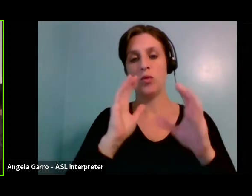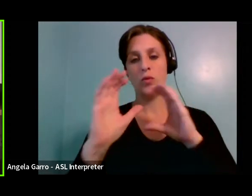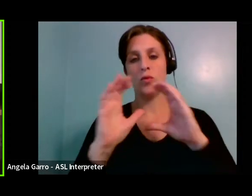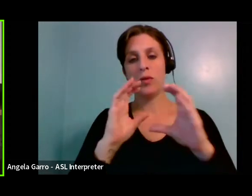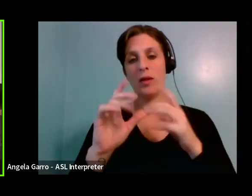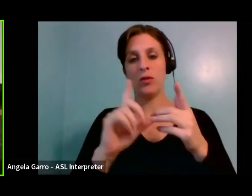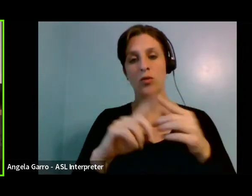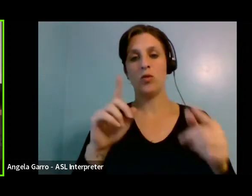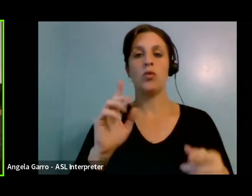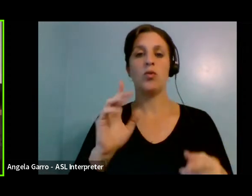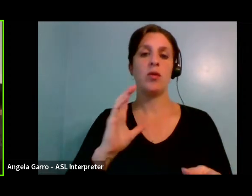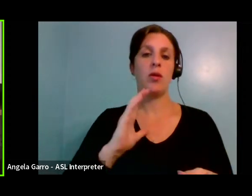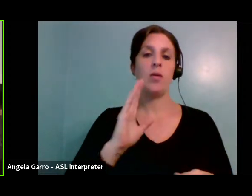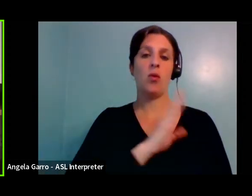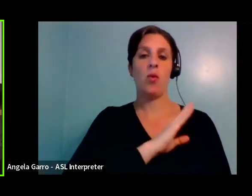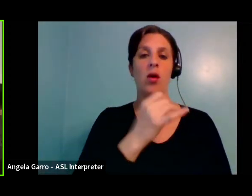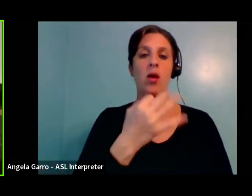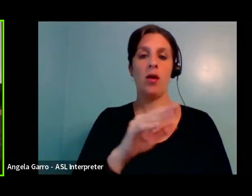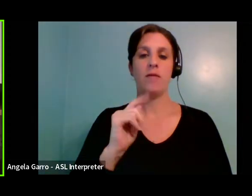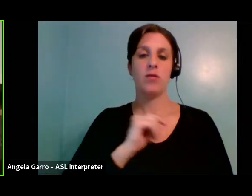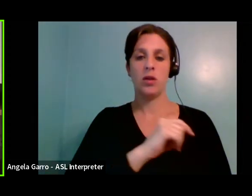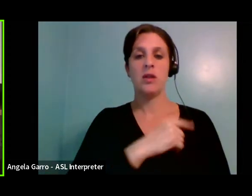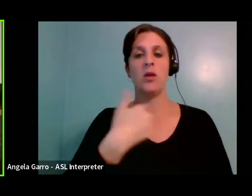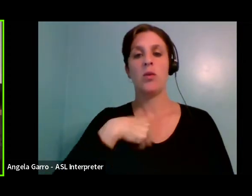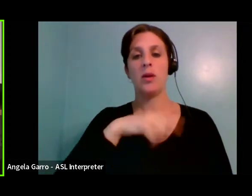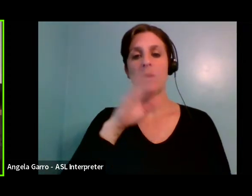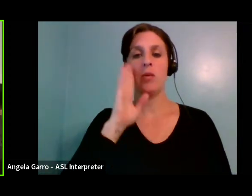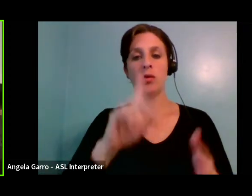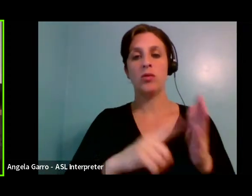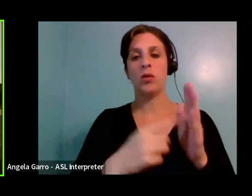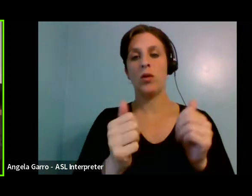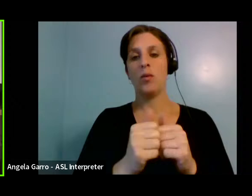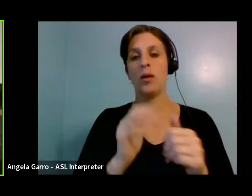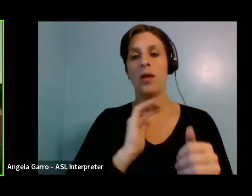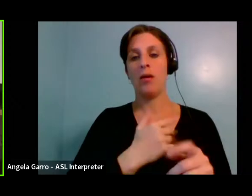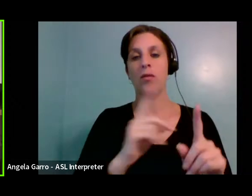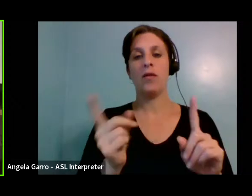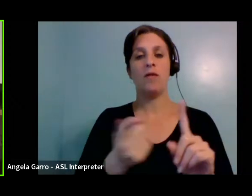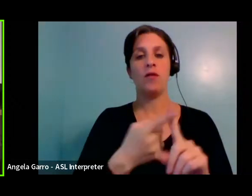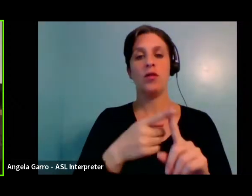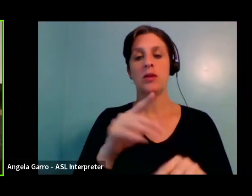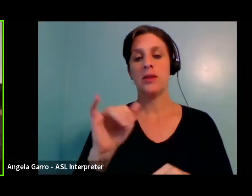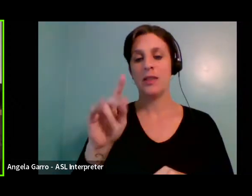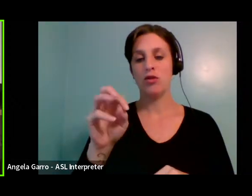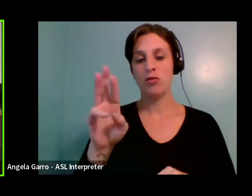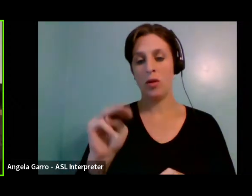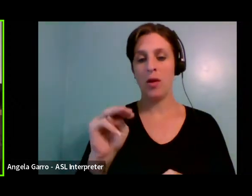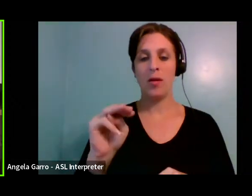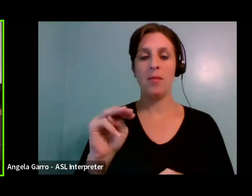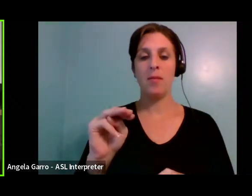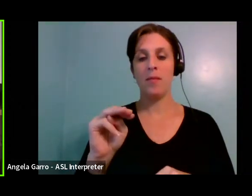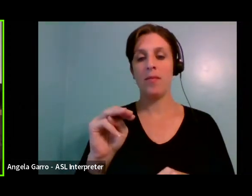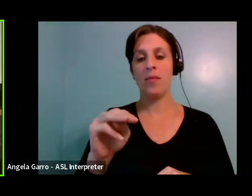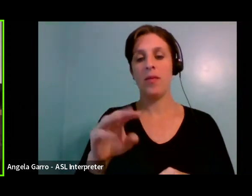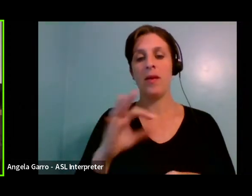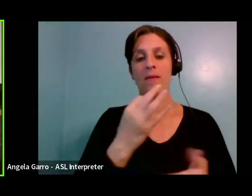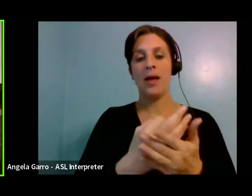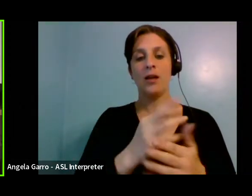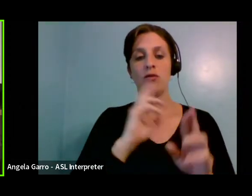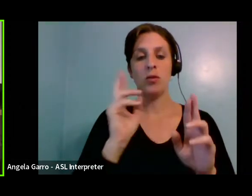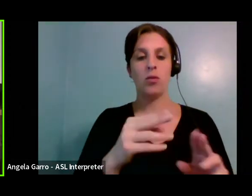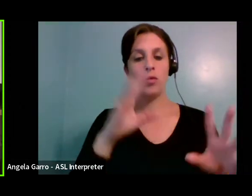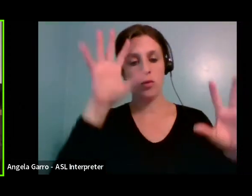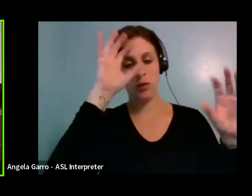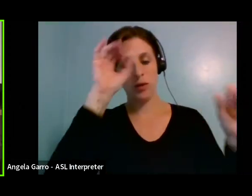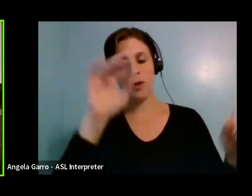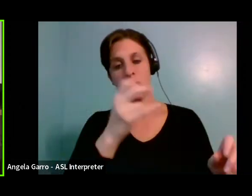Board of Trustees. We will start with our first interim financial report, Superintendent Booker. Yeah, so thank